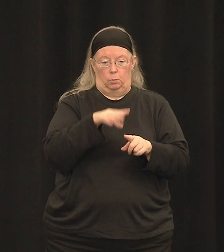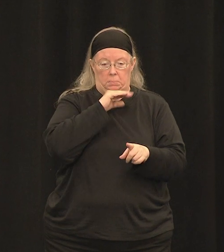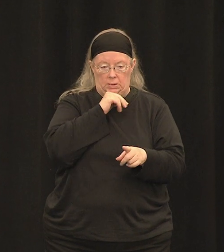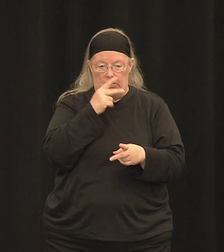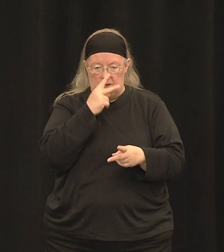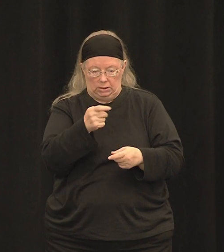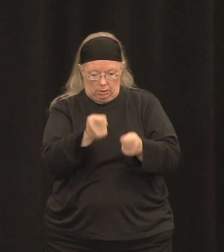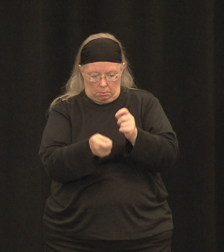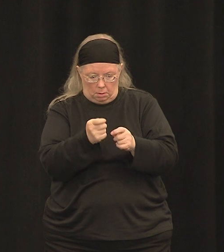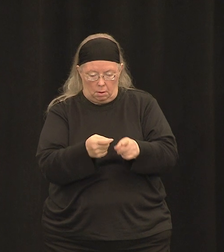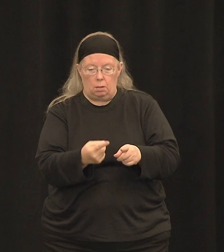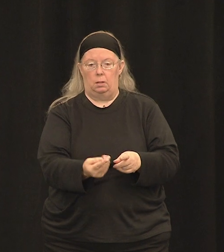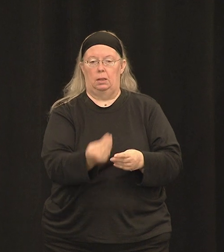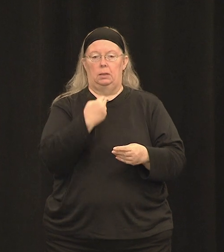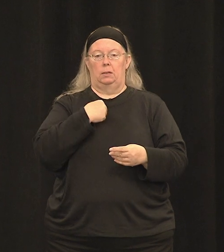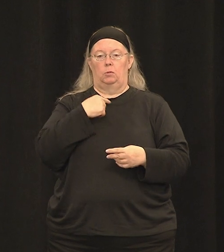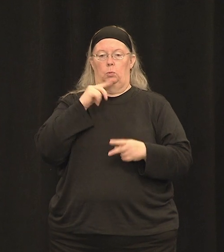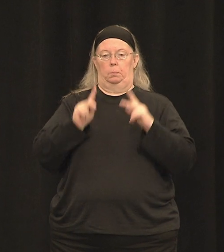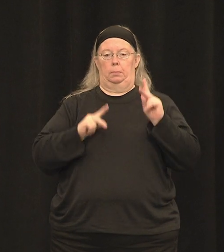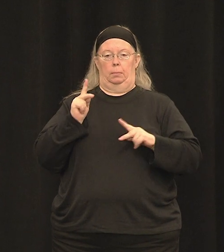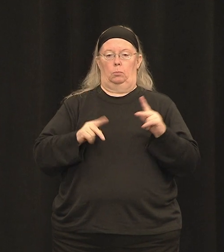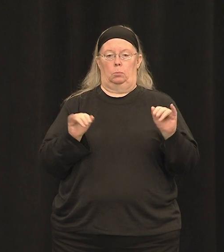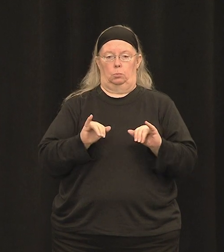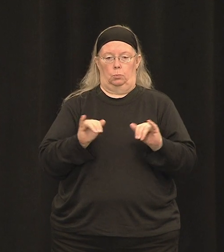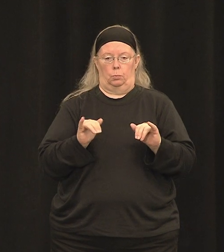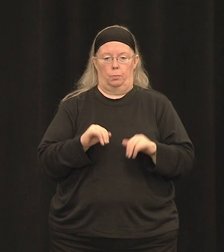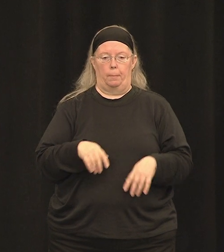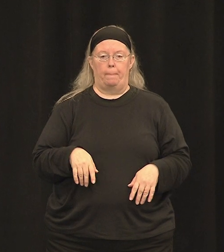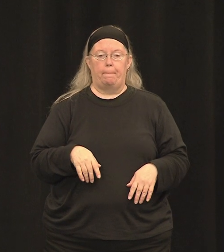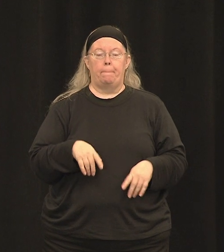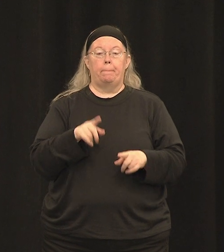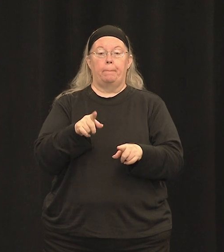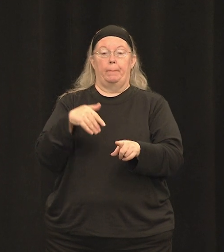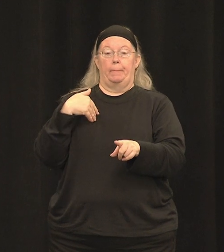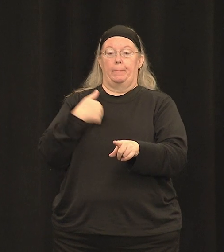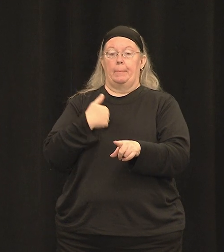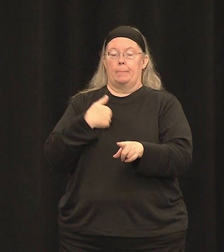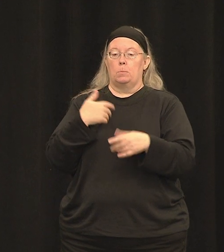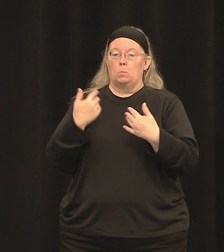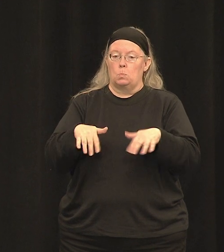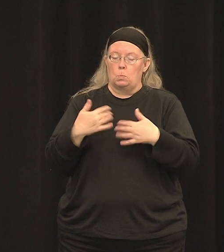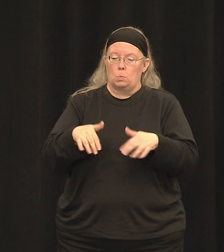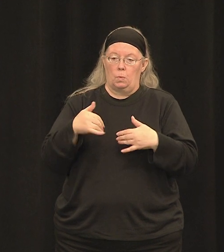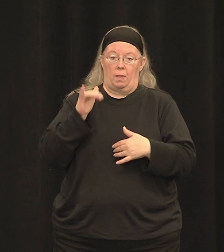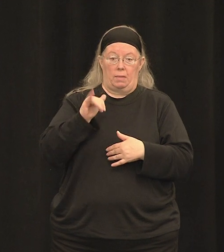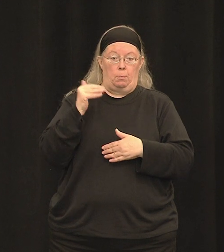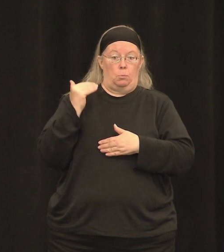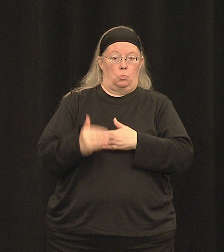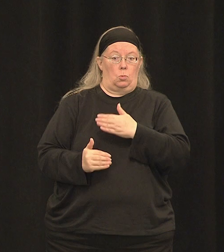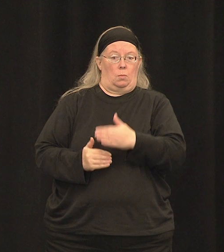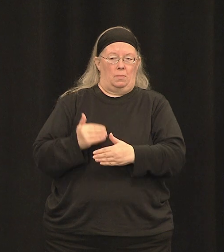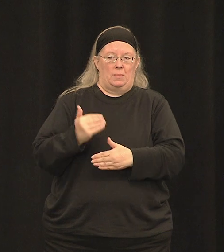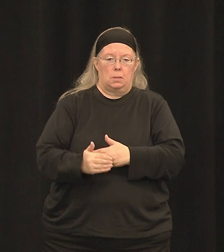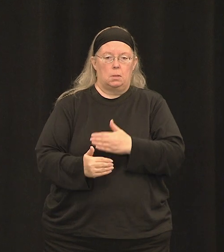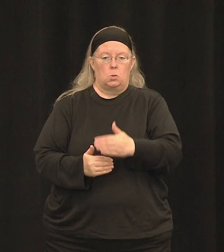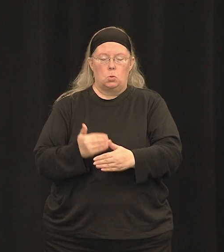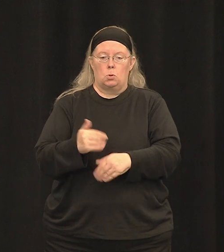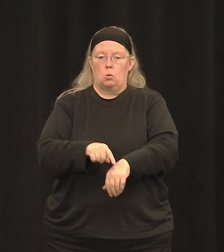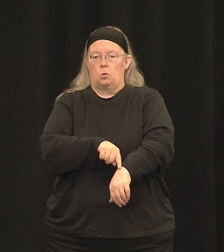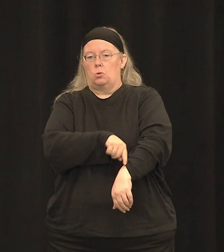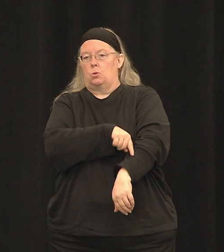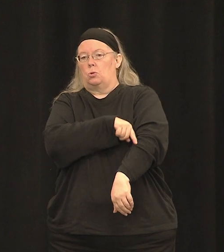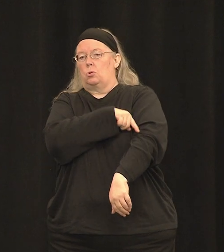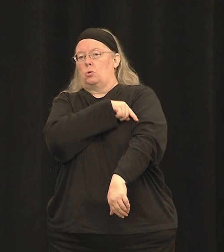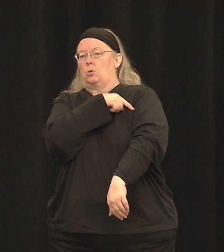long, arduous process. We started with this program with the initial conception in 2013 and development of the animal model